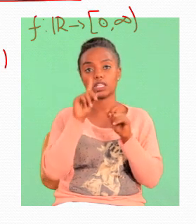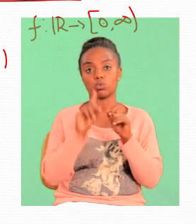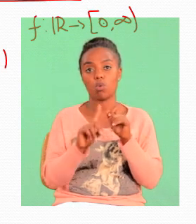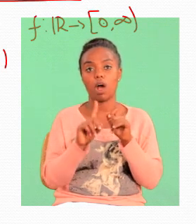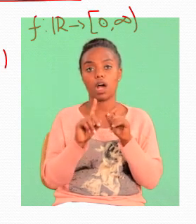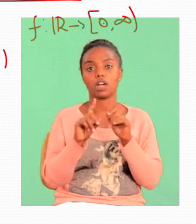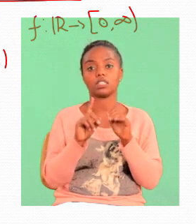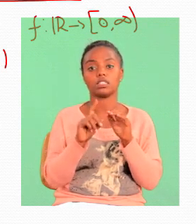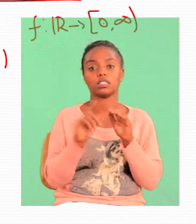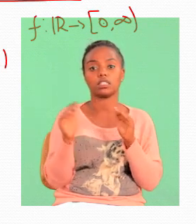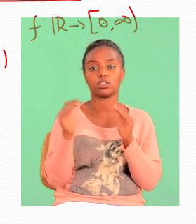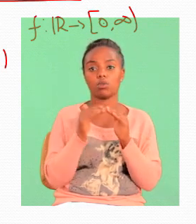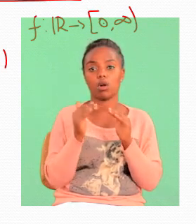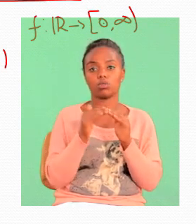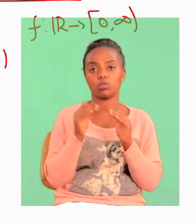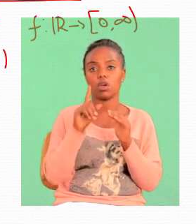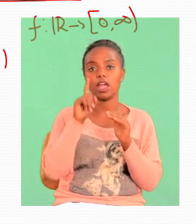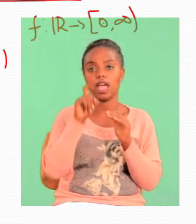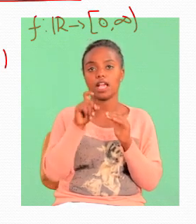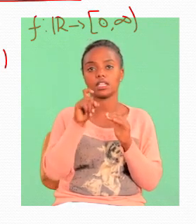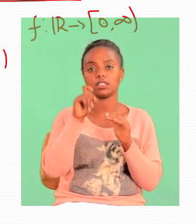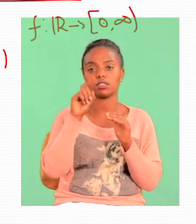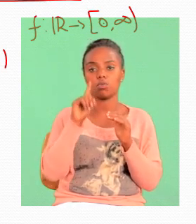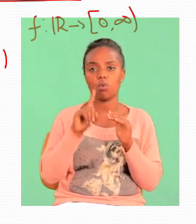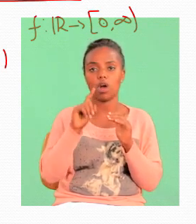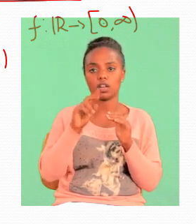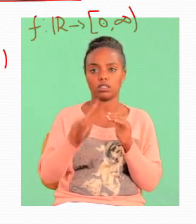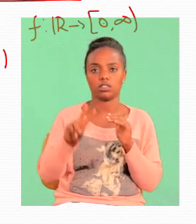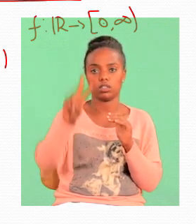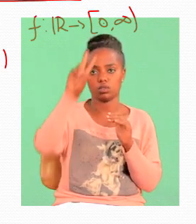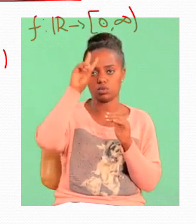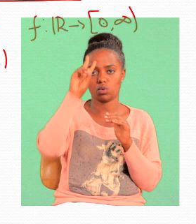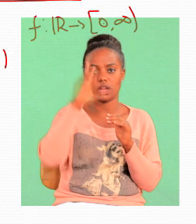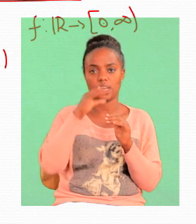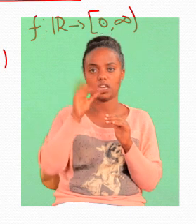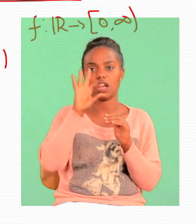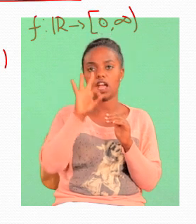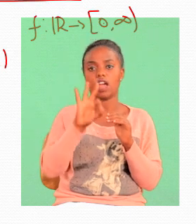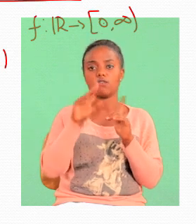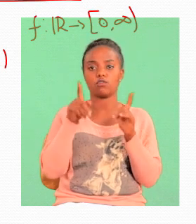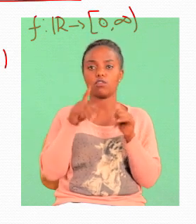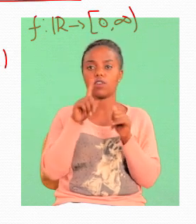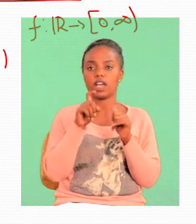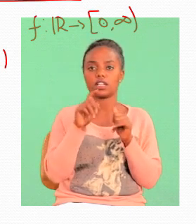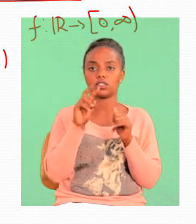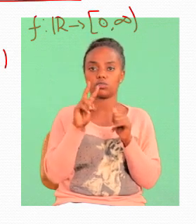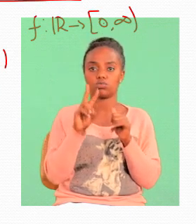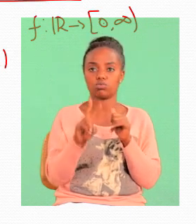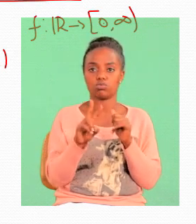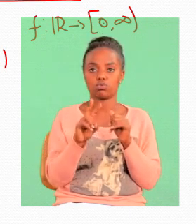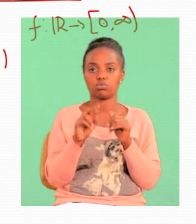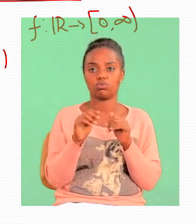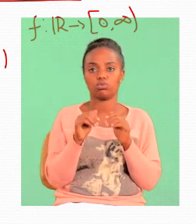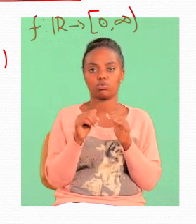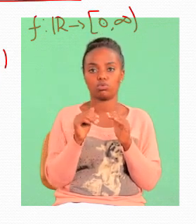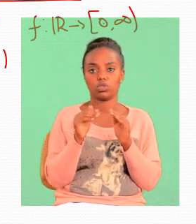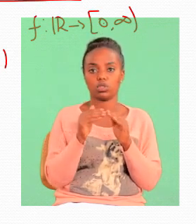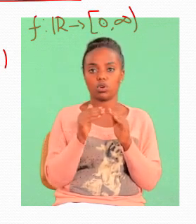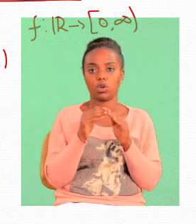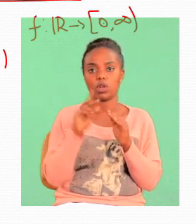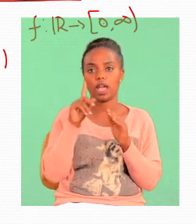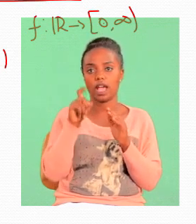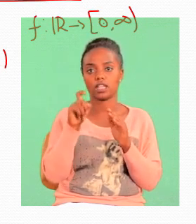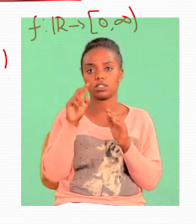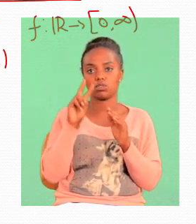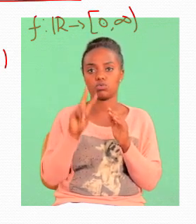is x1 squared. F of x2 means this x2